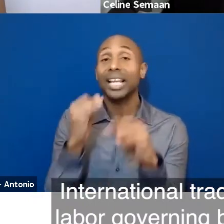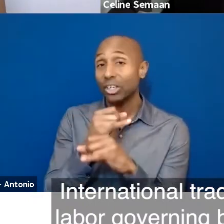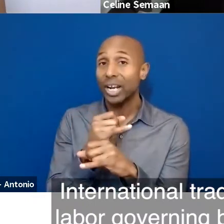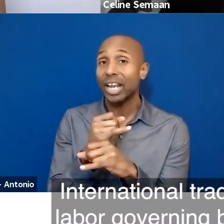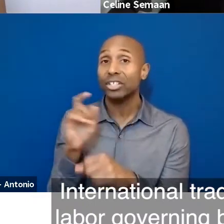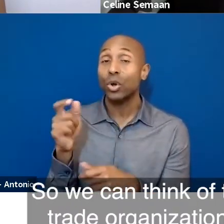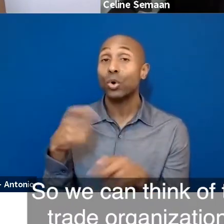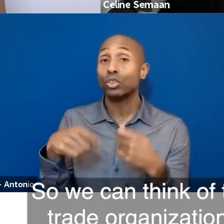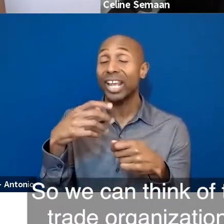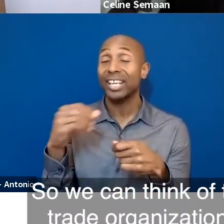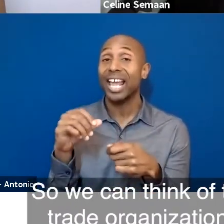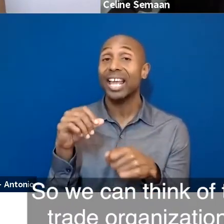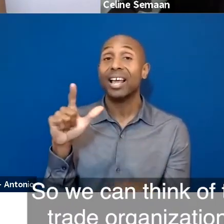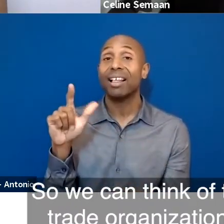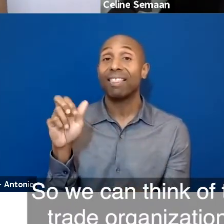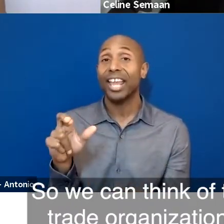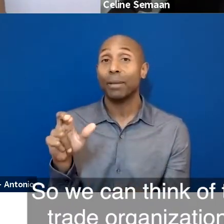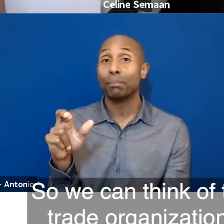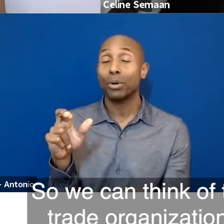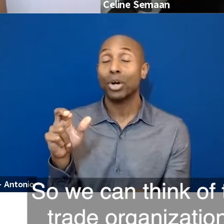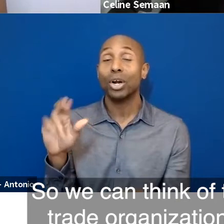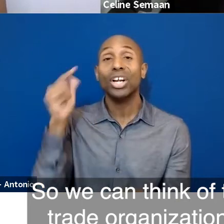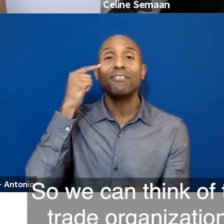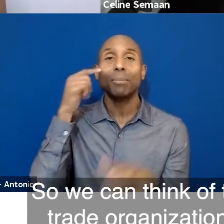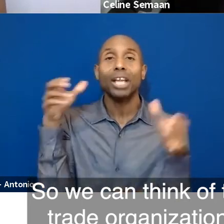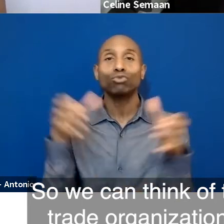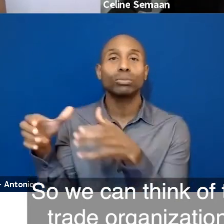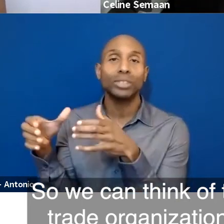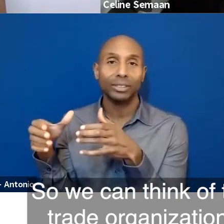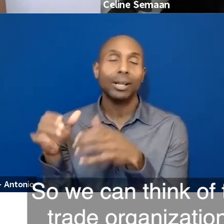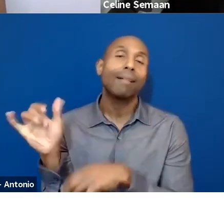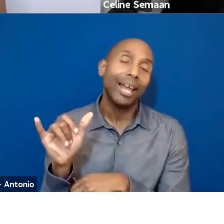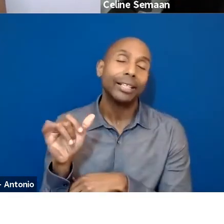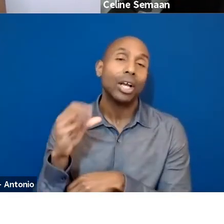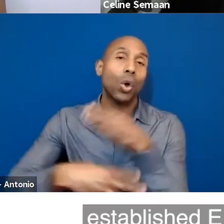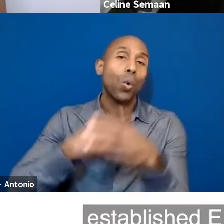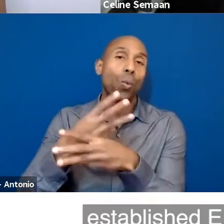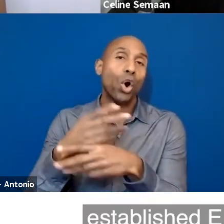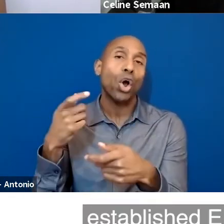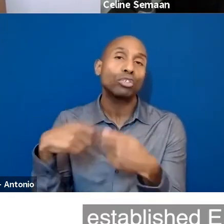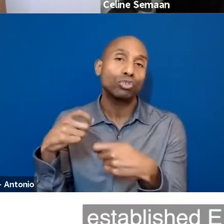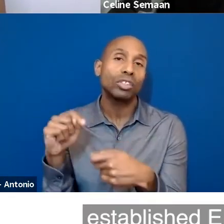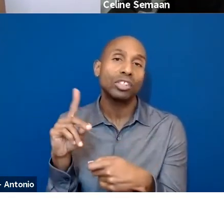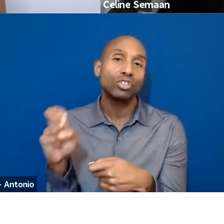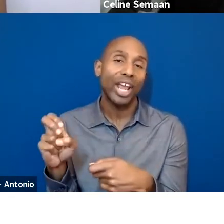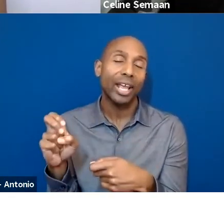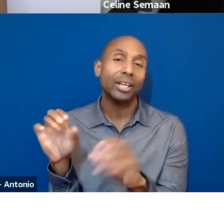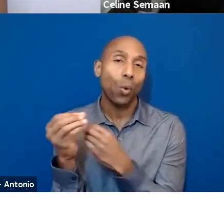labor governing bodies. So we can think of the World Trade Organization, right? Established EPZs.